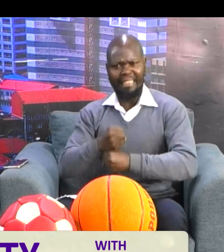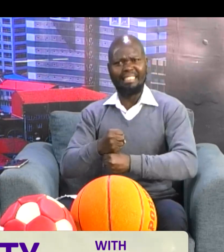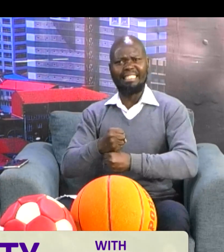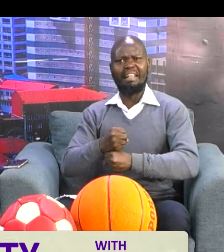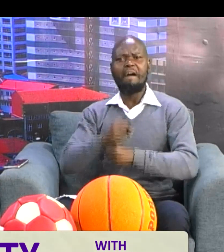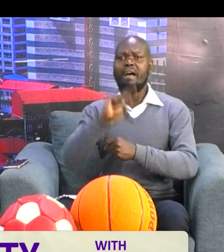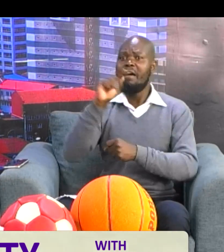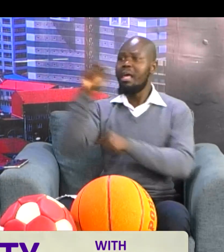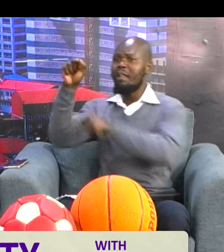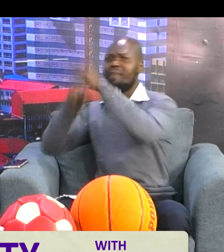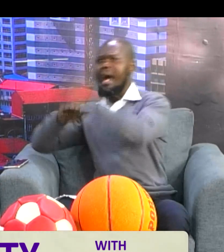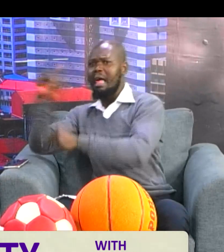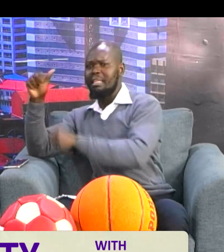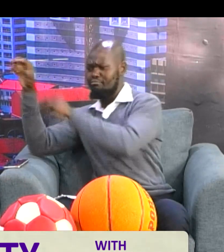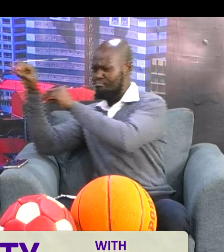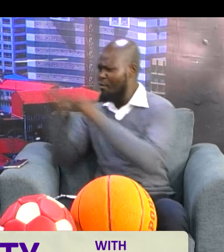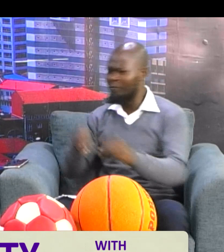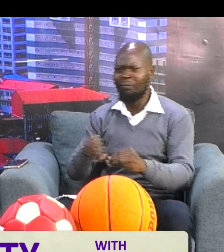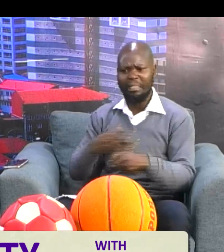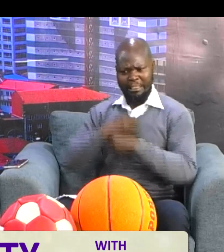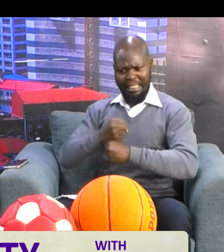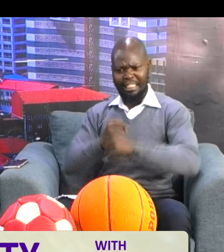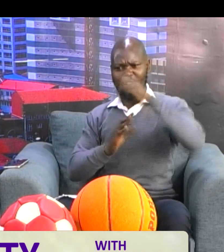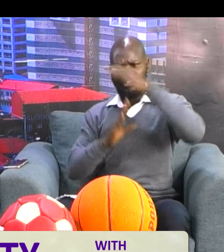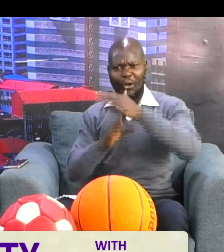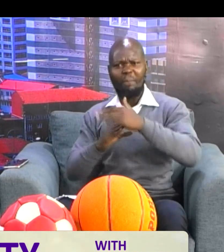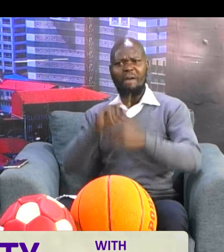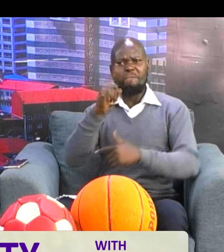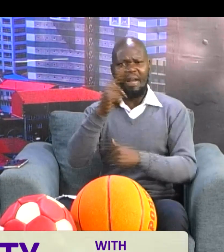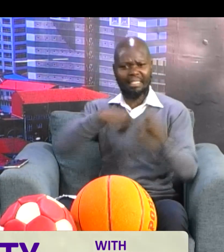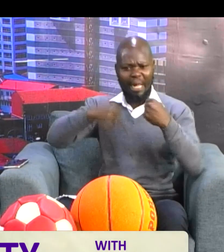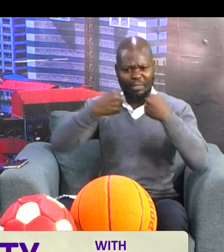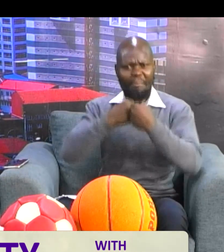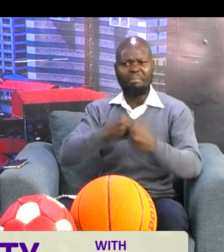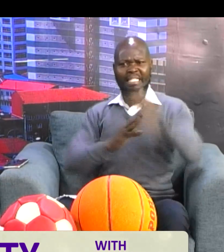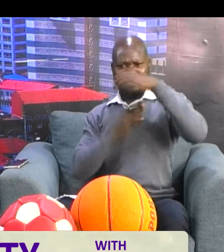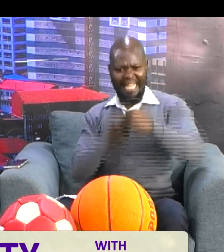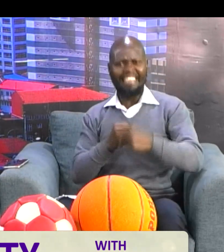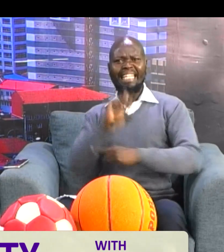when the Muranga started the game, then they did a substitution.